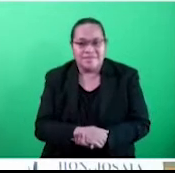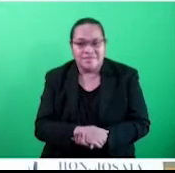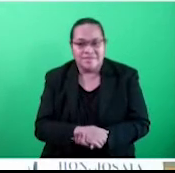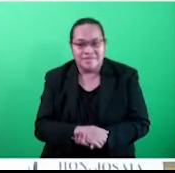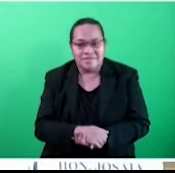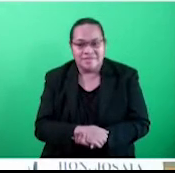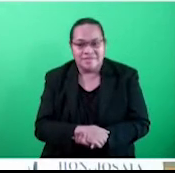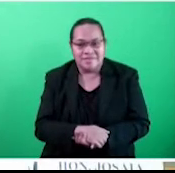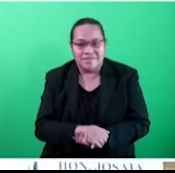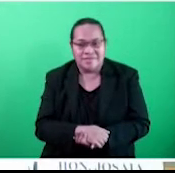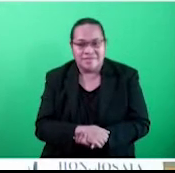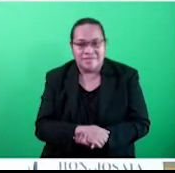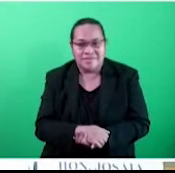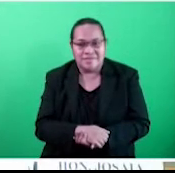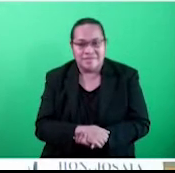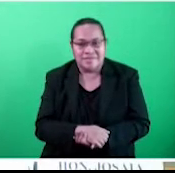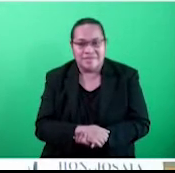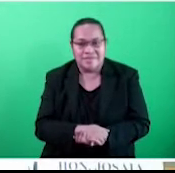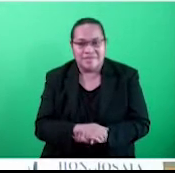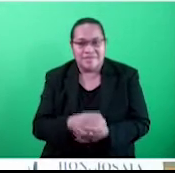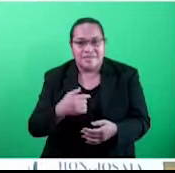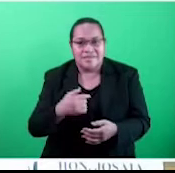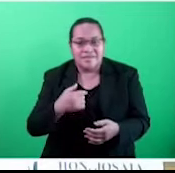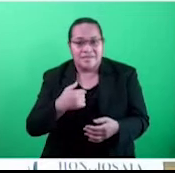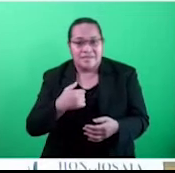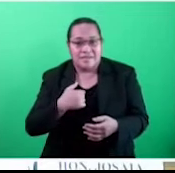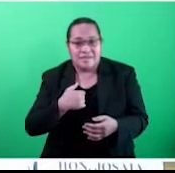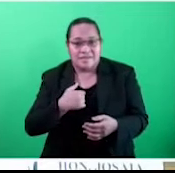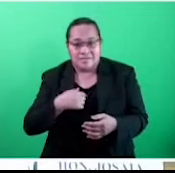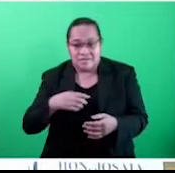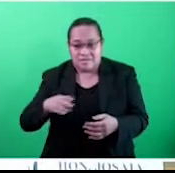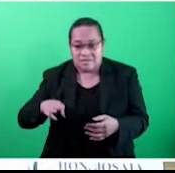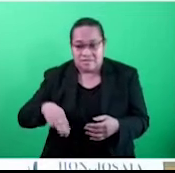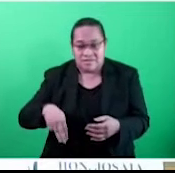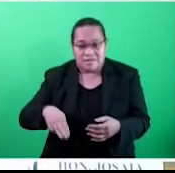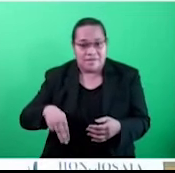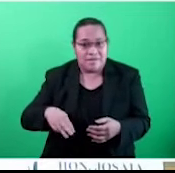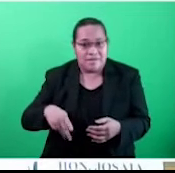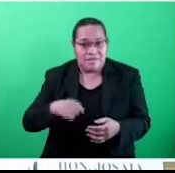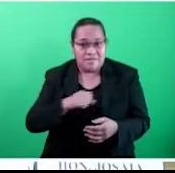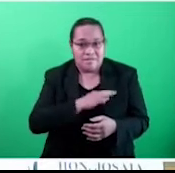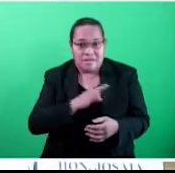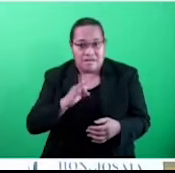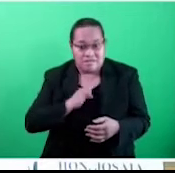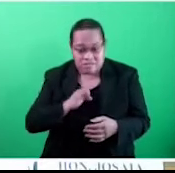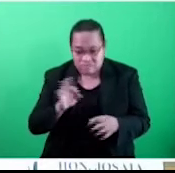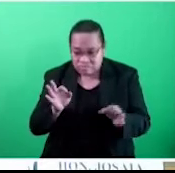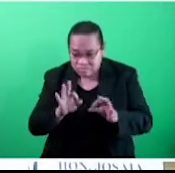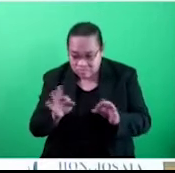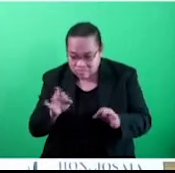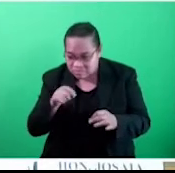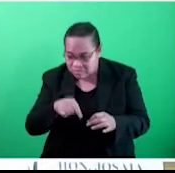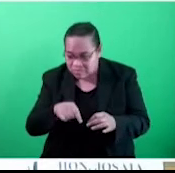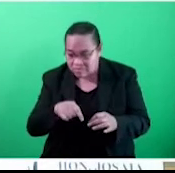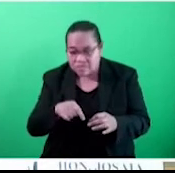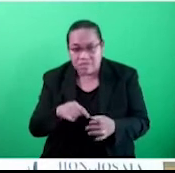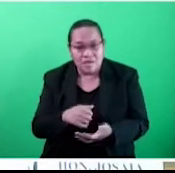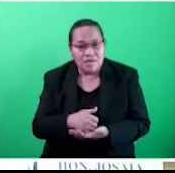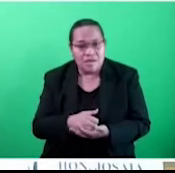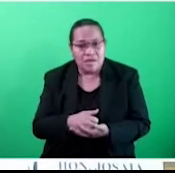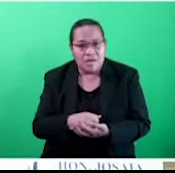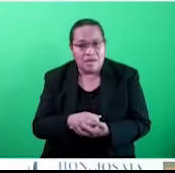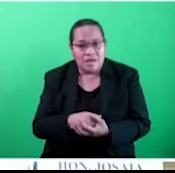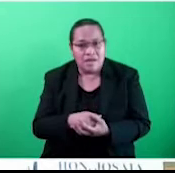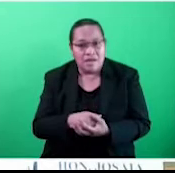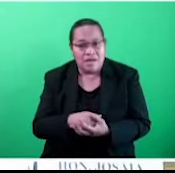And just to highlight that there's no member of the Commission administrative staff are signatories to the ILSC accounts. And indeed,